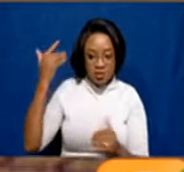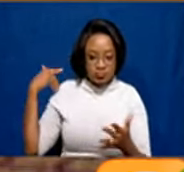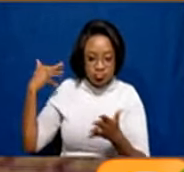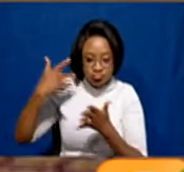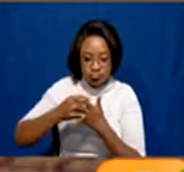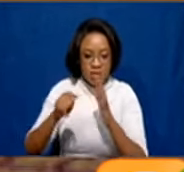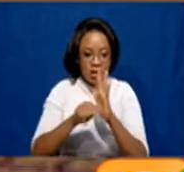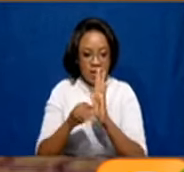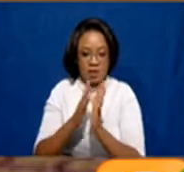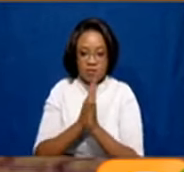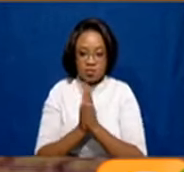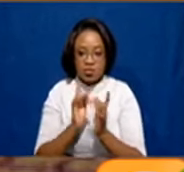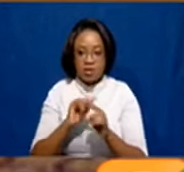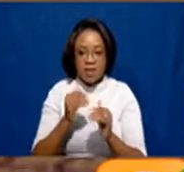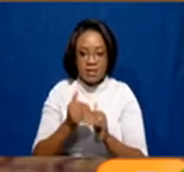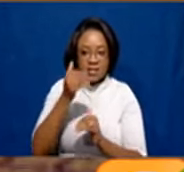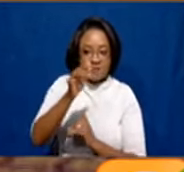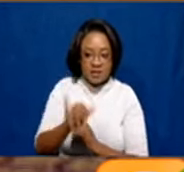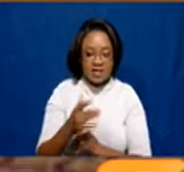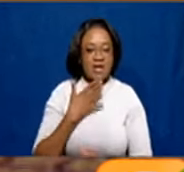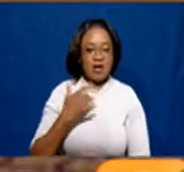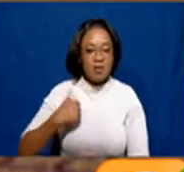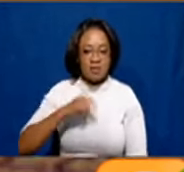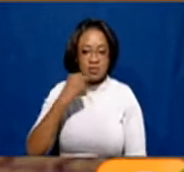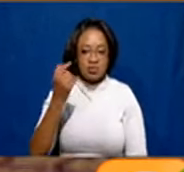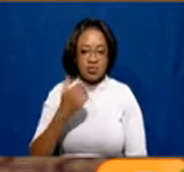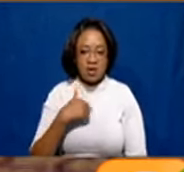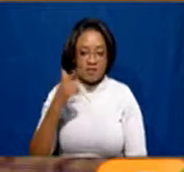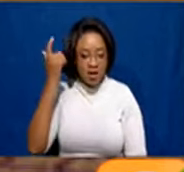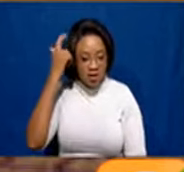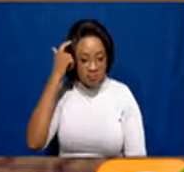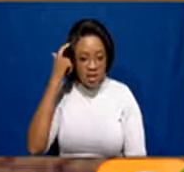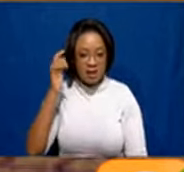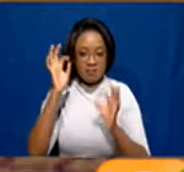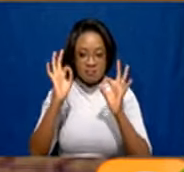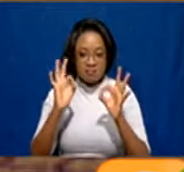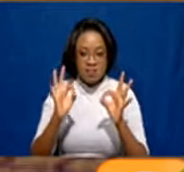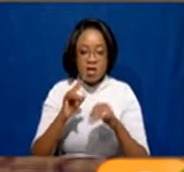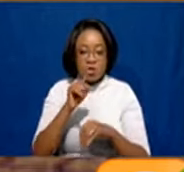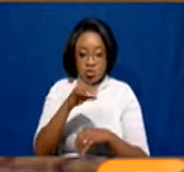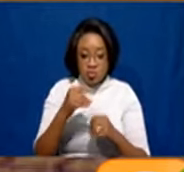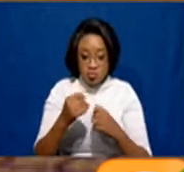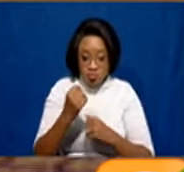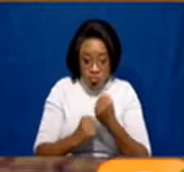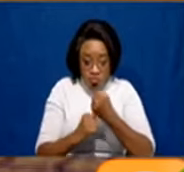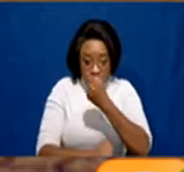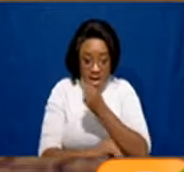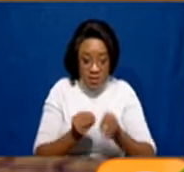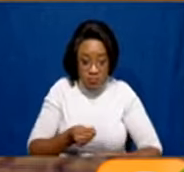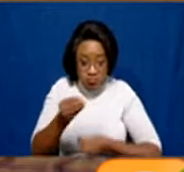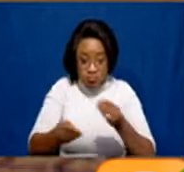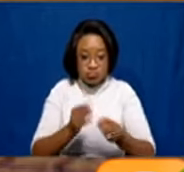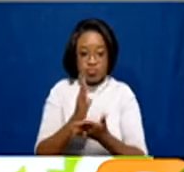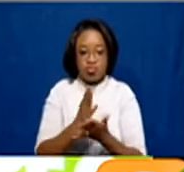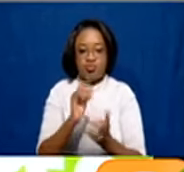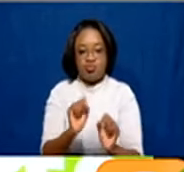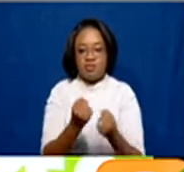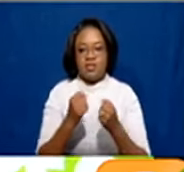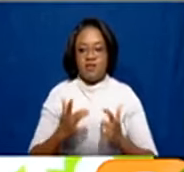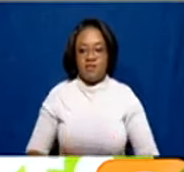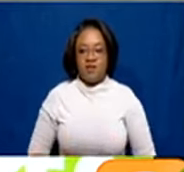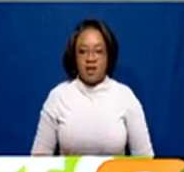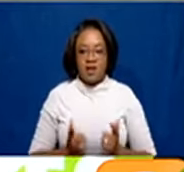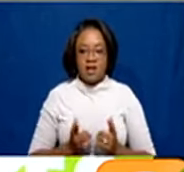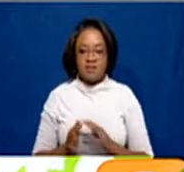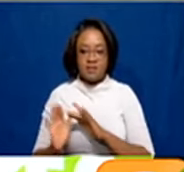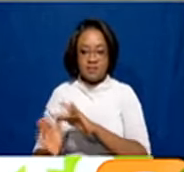stories, but beyond that, I would like us to have a very good mindset that when we donate blood, we actually save lives. I want to go back to